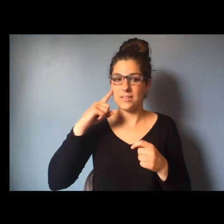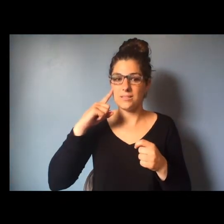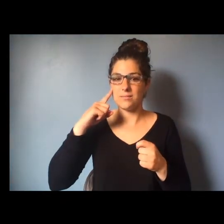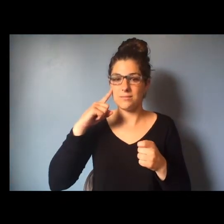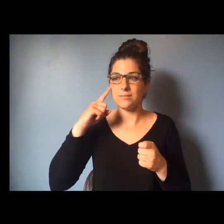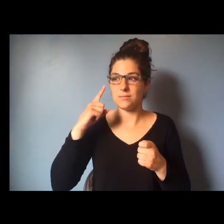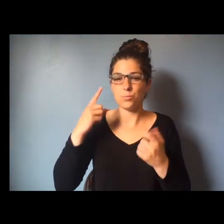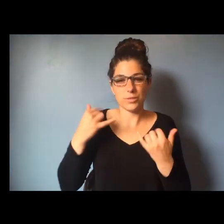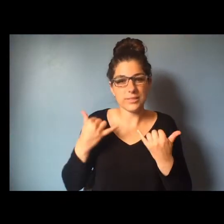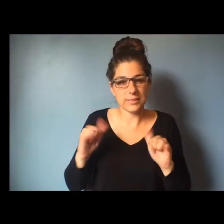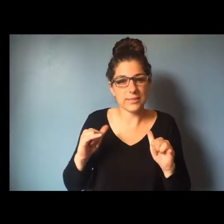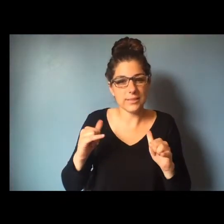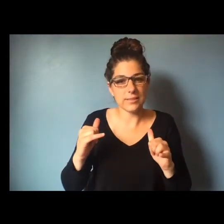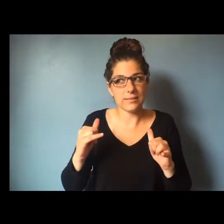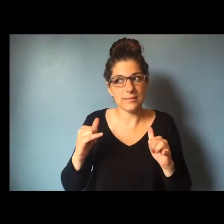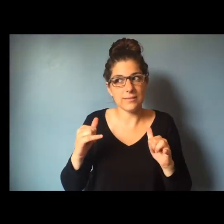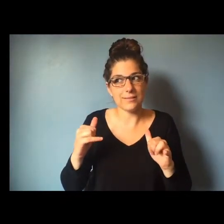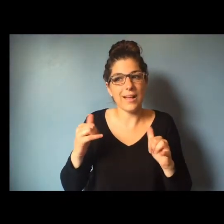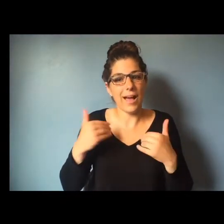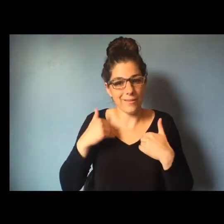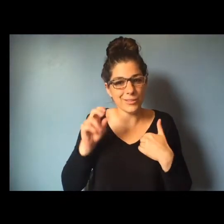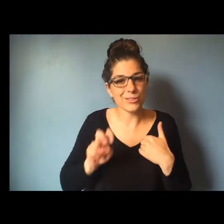do still have a ways to go.